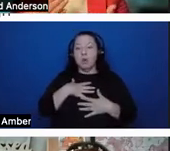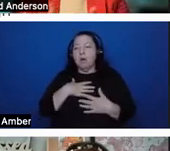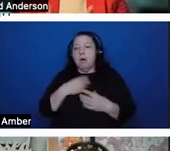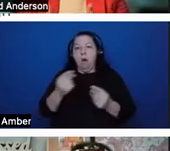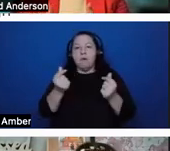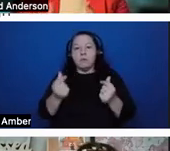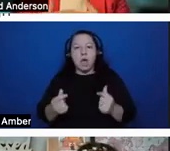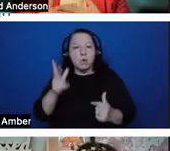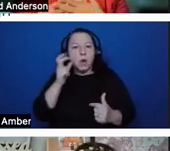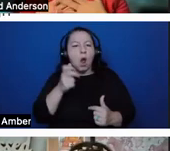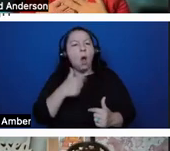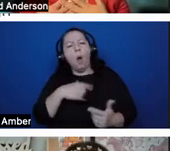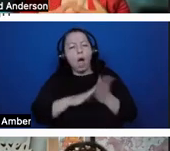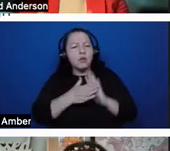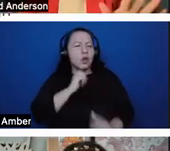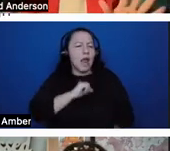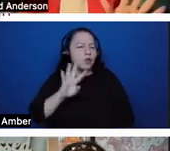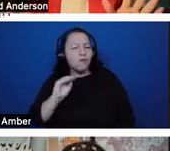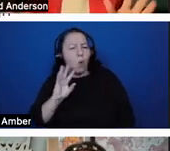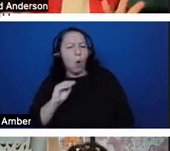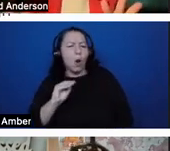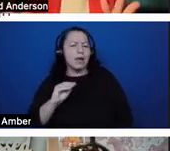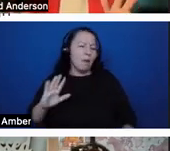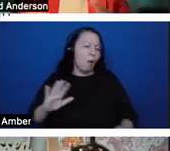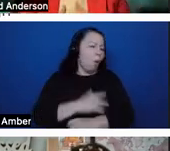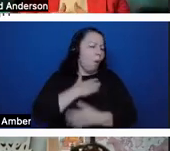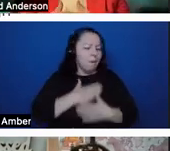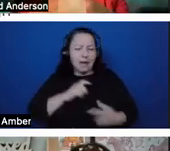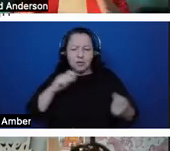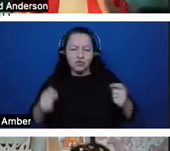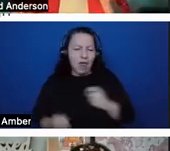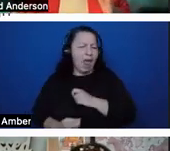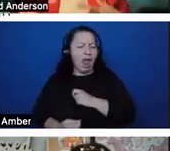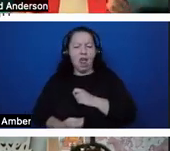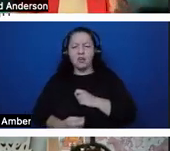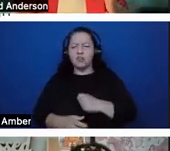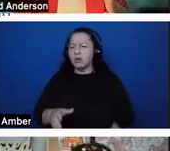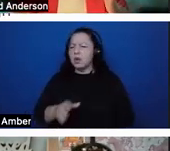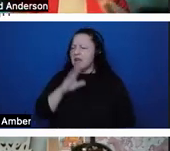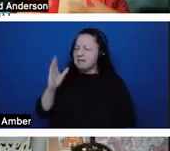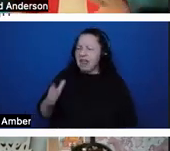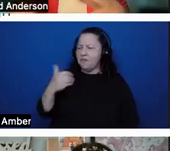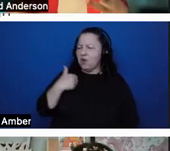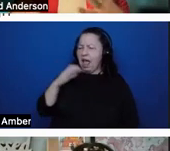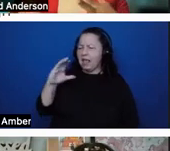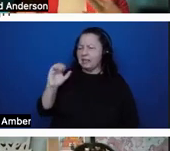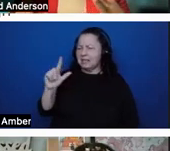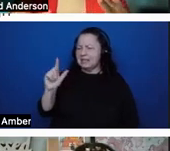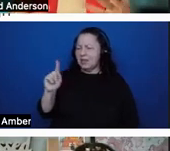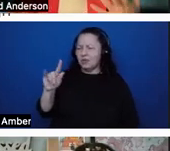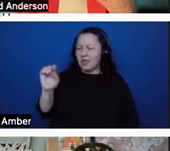oh, I turned 40 and, my whole body changed, or I never had cellulite before, and now all of a sudden I have it. All of